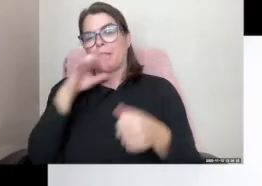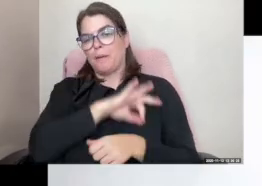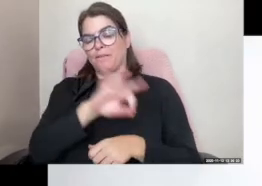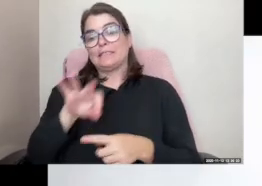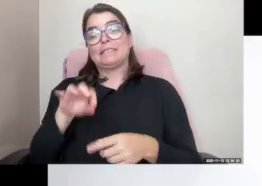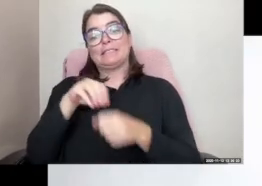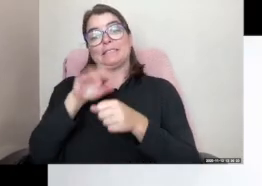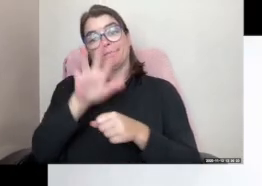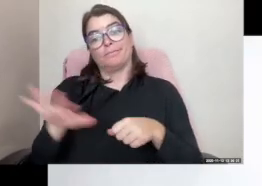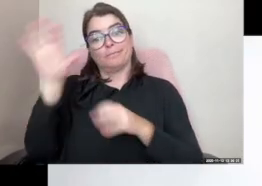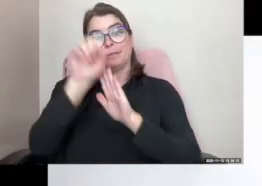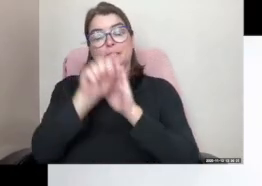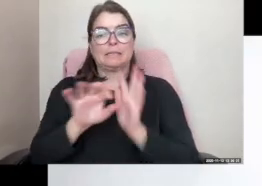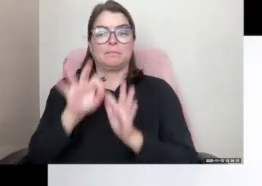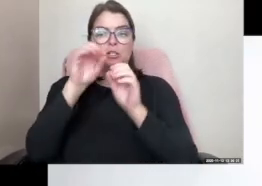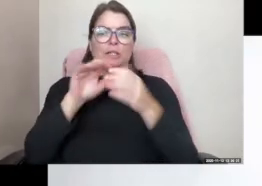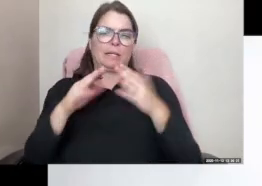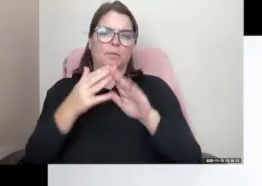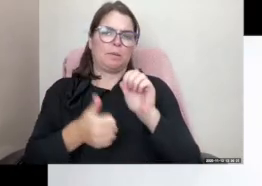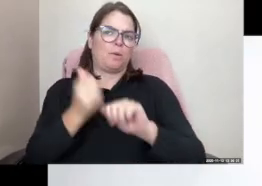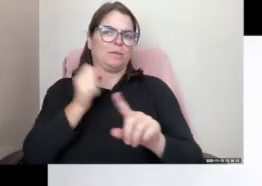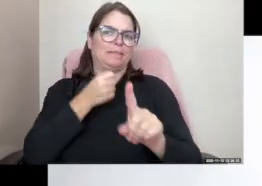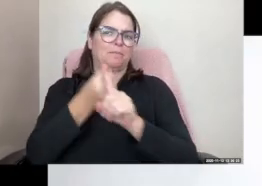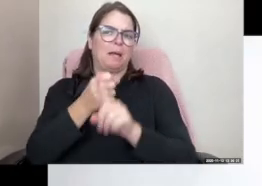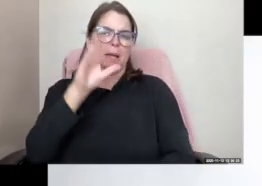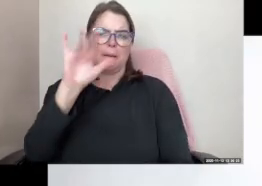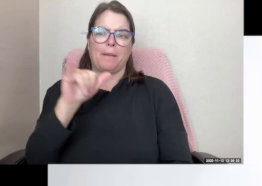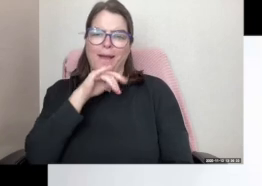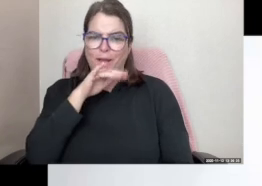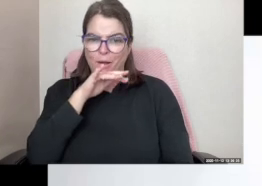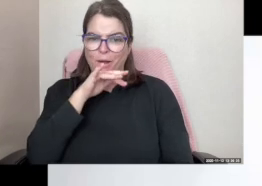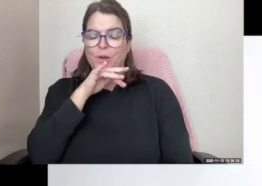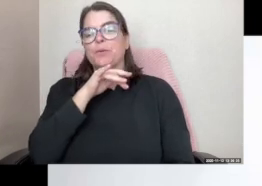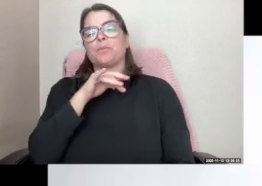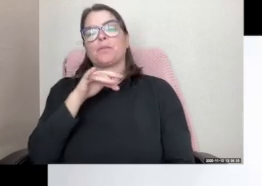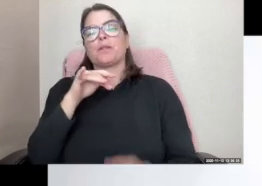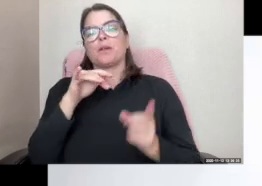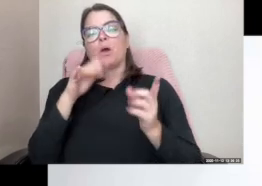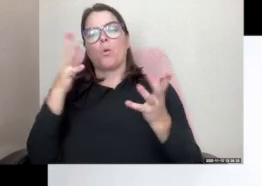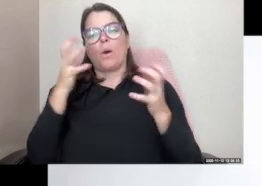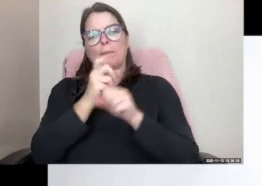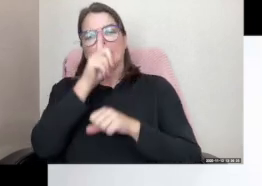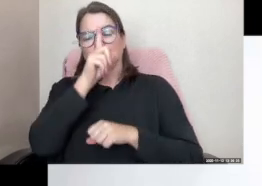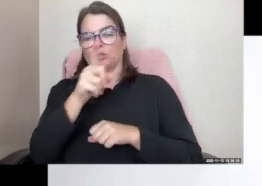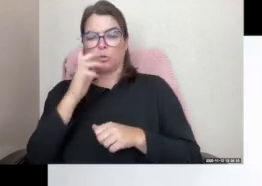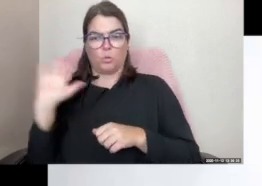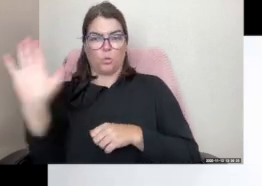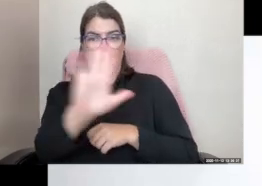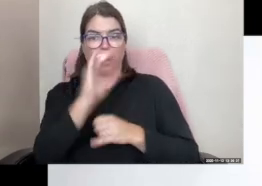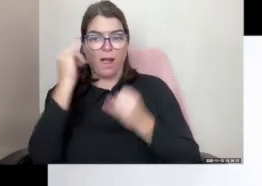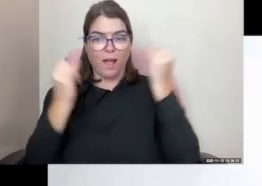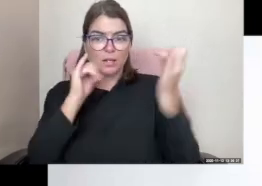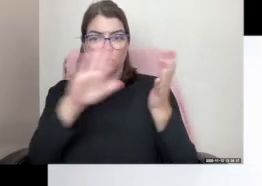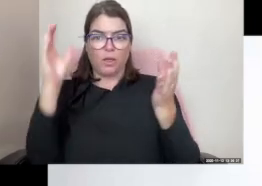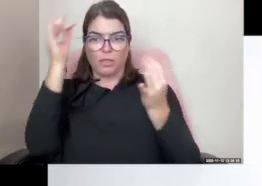part of advancing technology in California, delivering clean air and health benefits throughout the entire state, especially in the